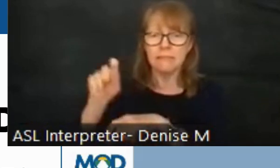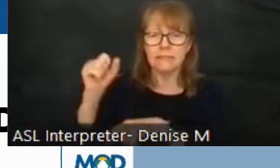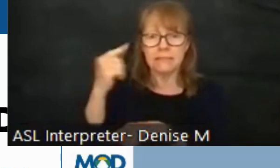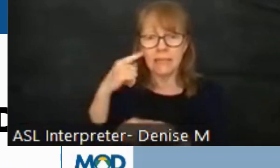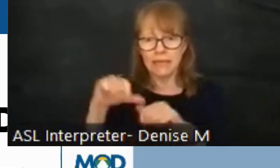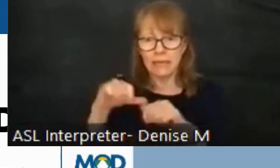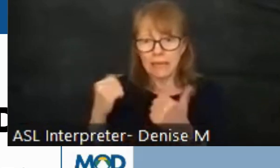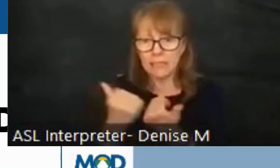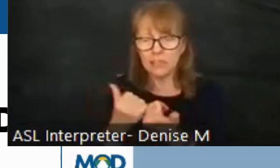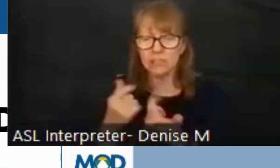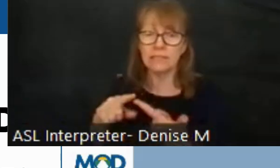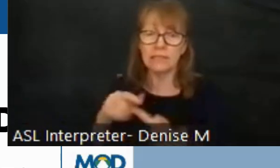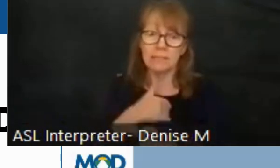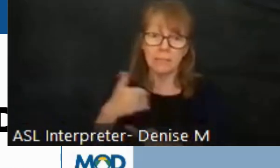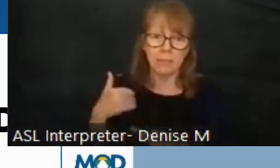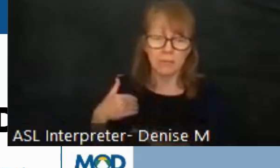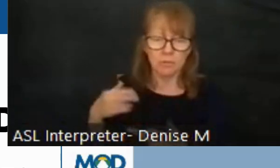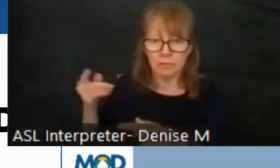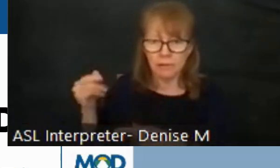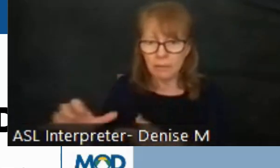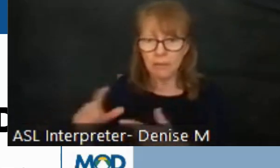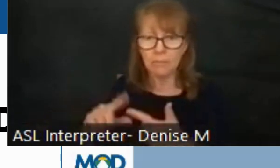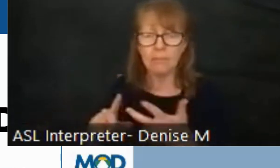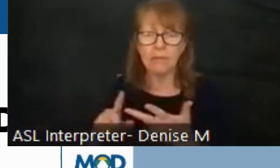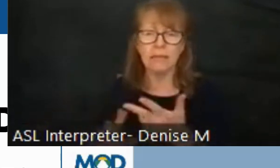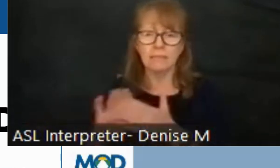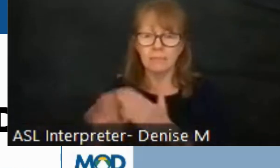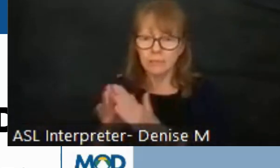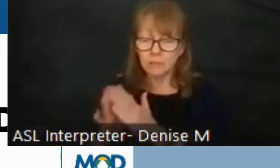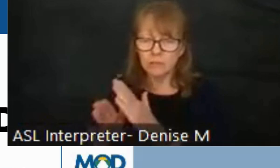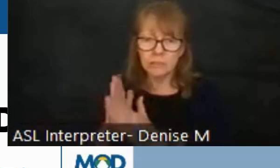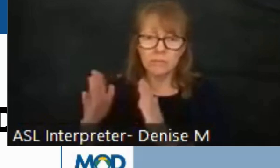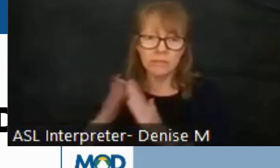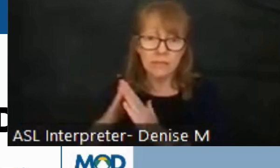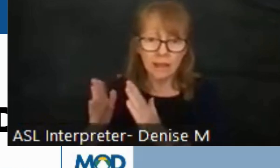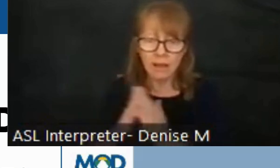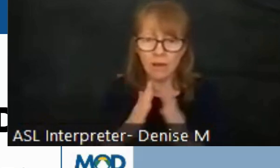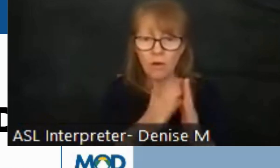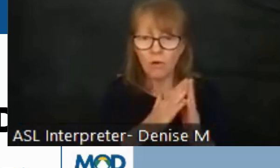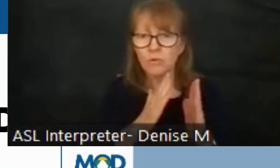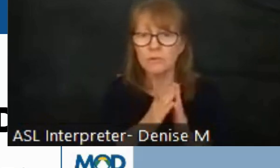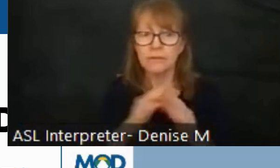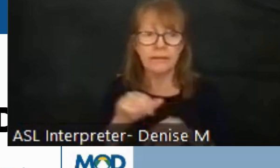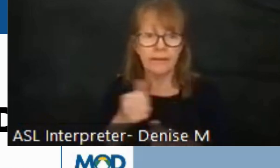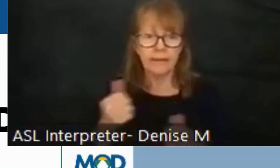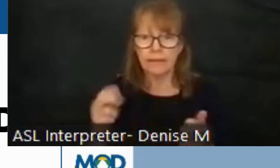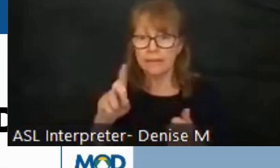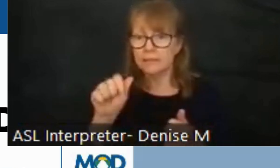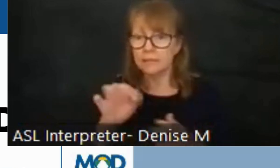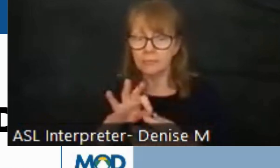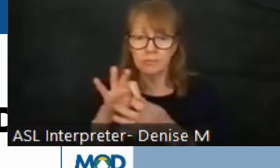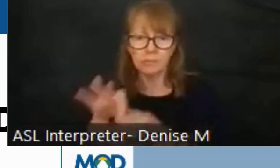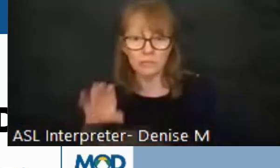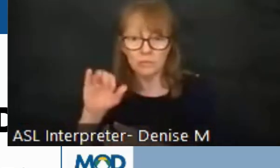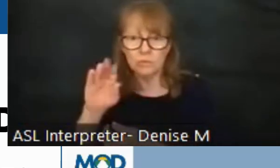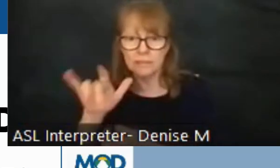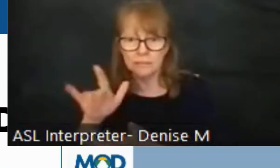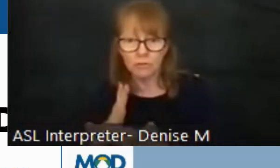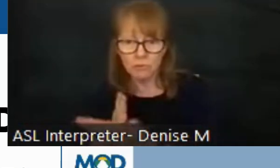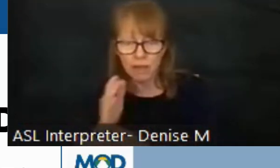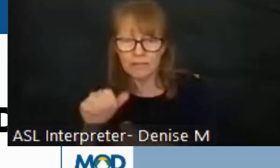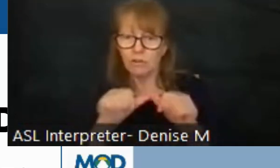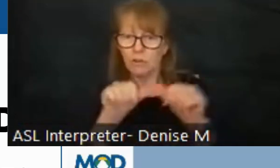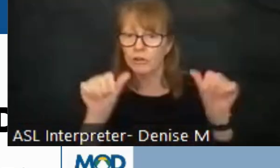of the public by providing information, guidance, and training on matters concerning disability-related civil rights and